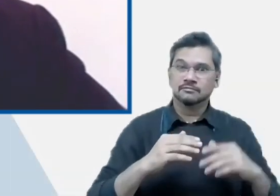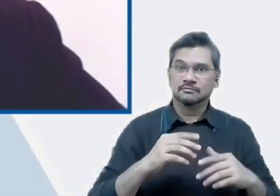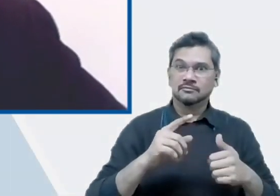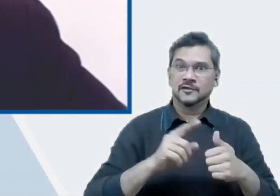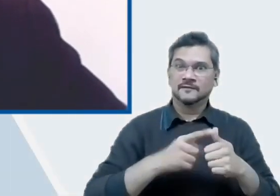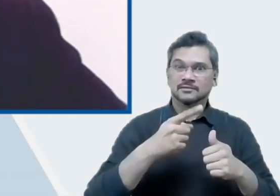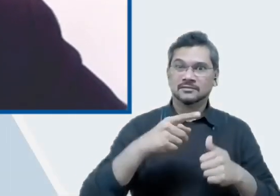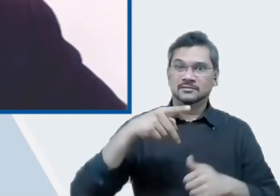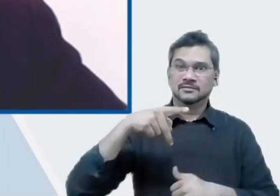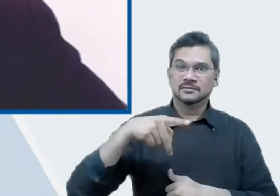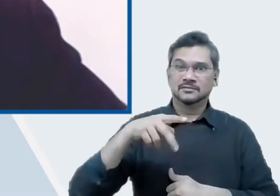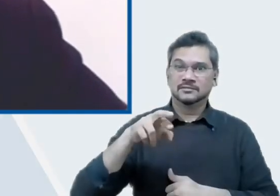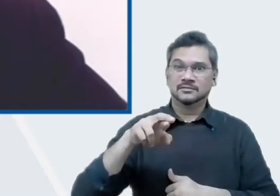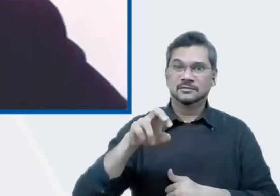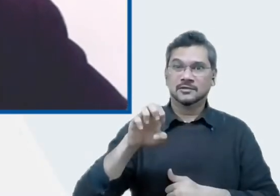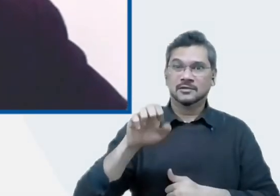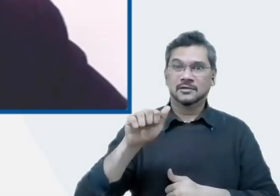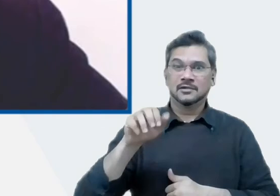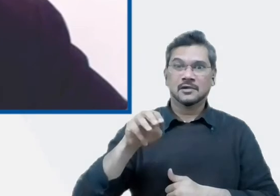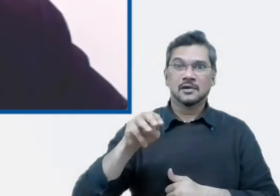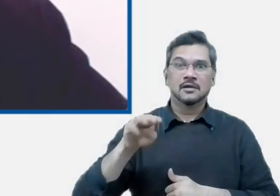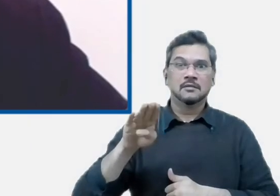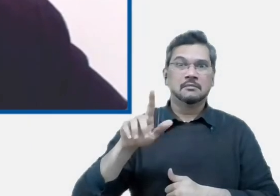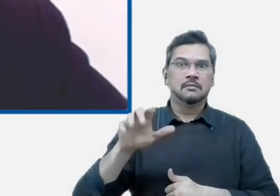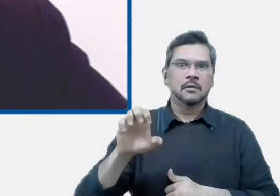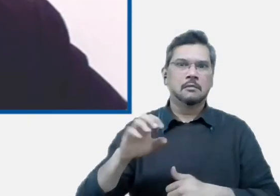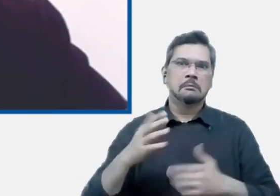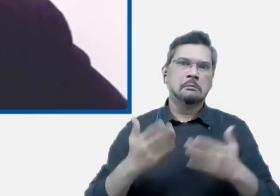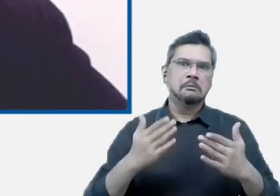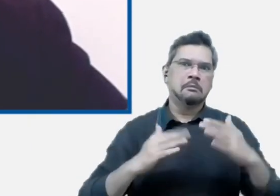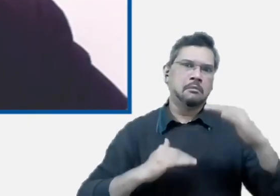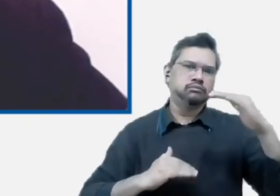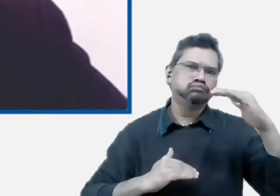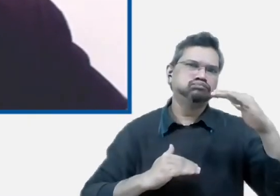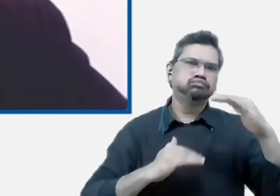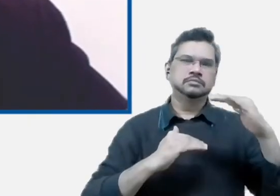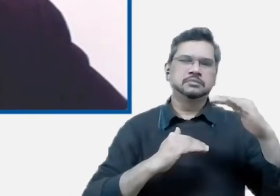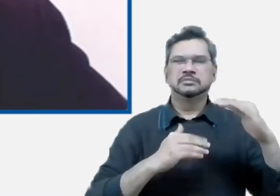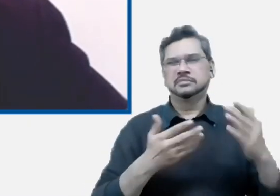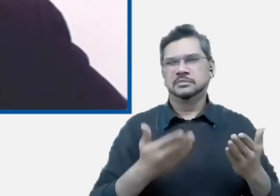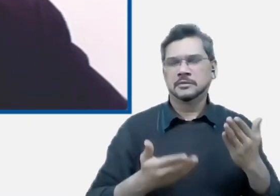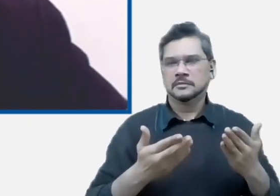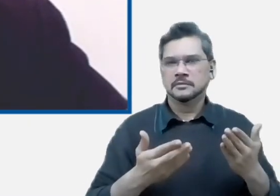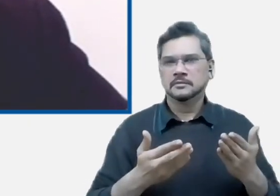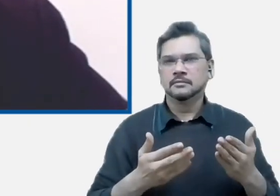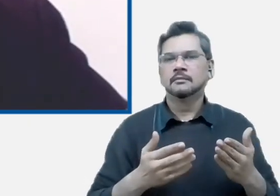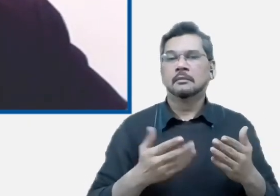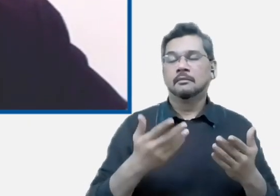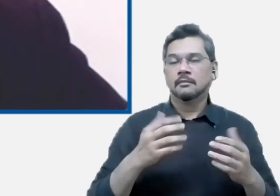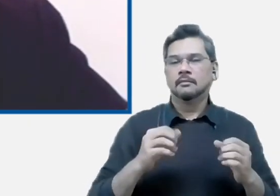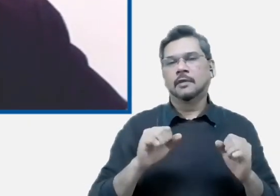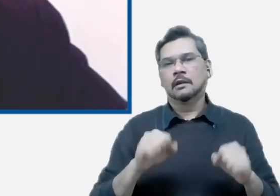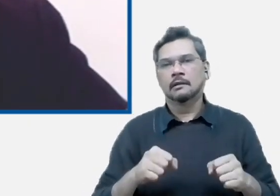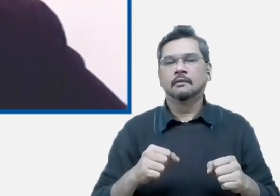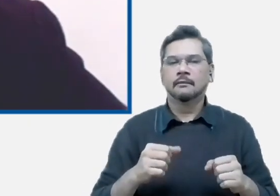declaration. So if we could make some gain in the preambles, I think that